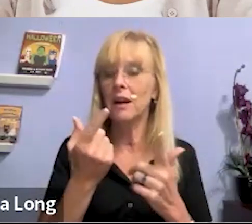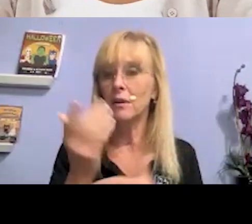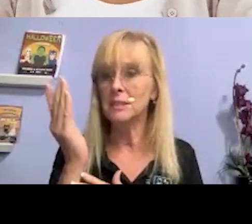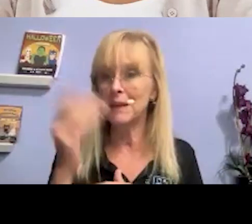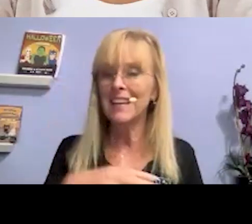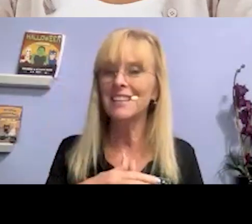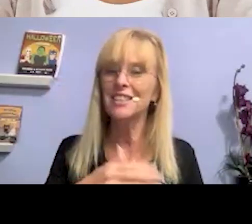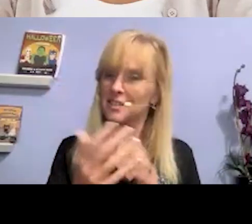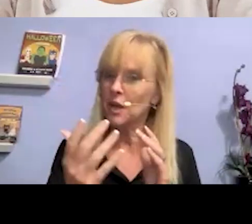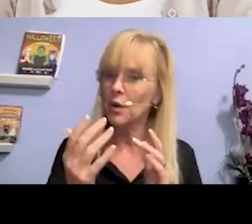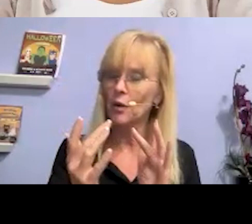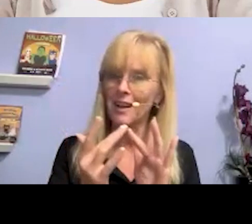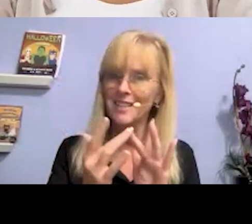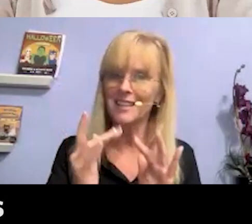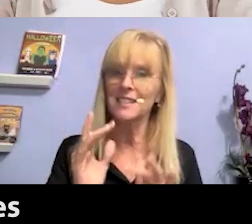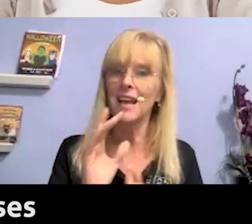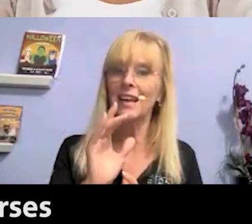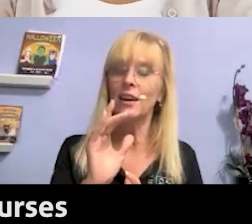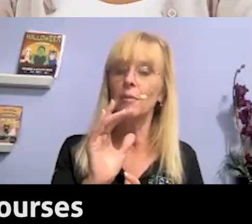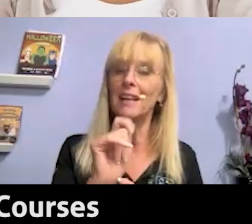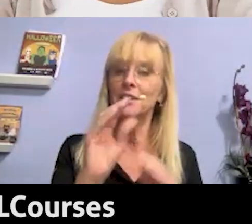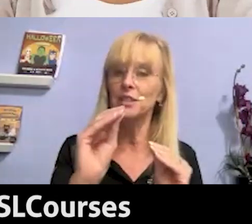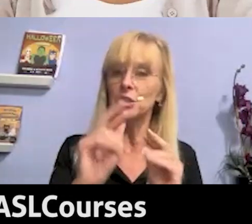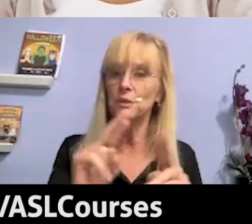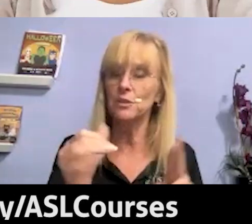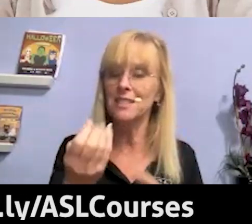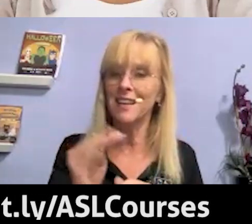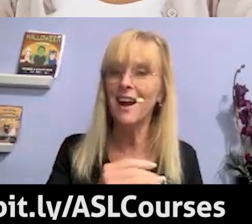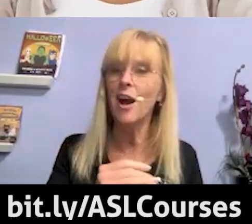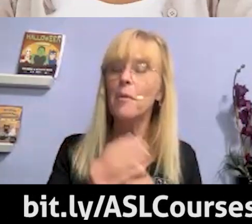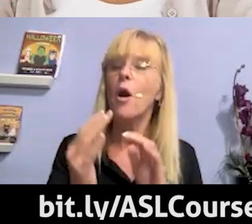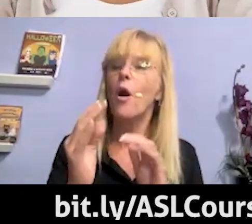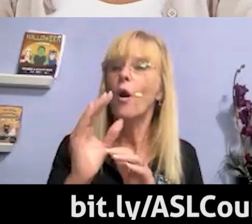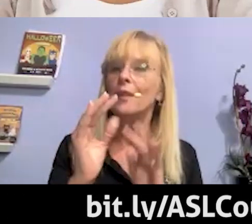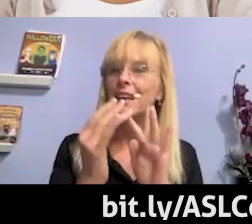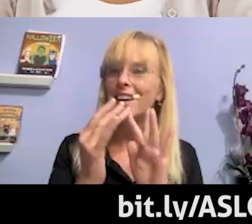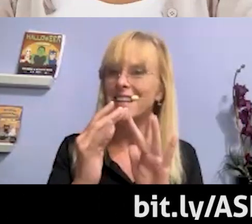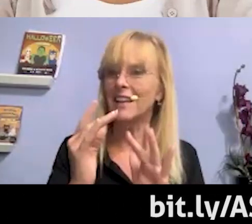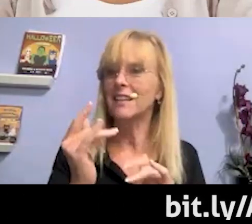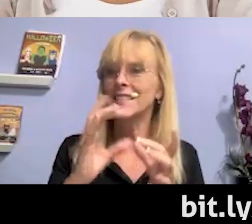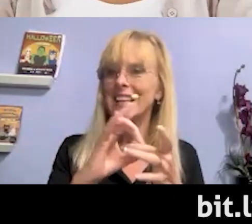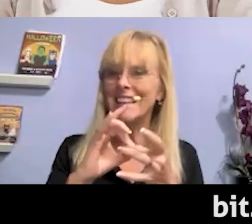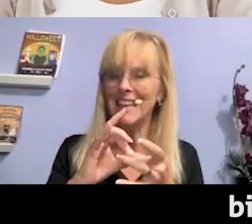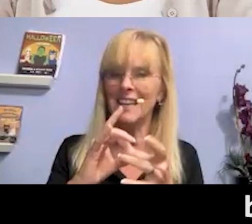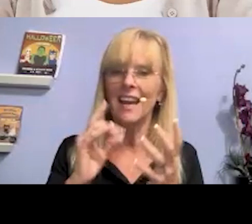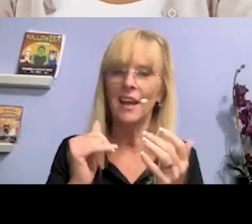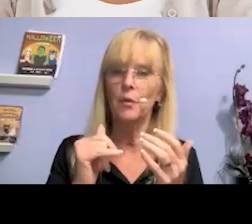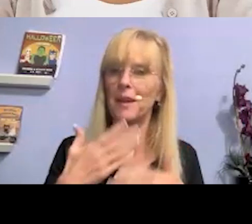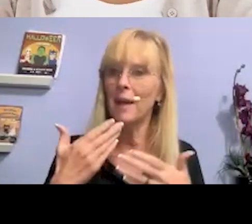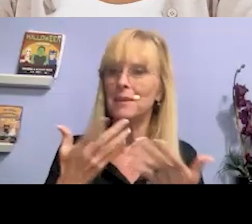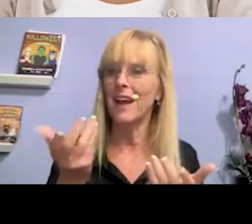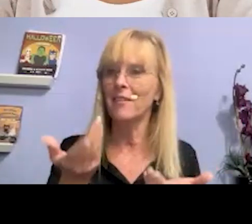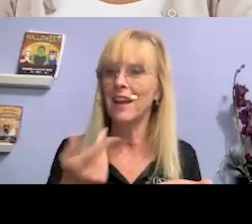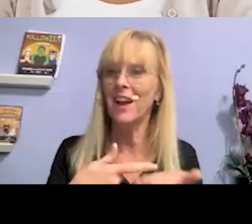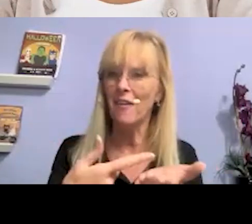or speaking, just contact us at ASLTeachingResources.com on the Contact Us link, and